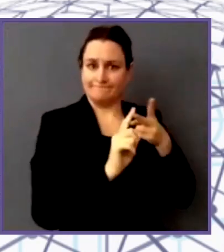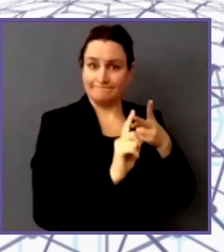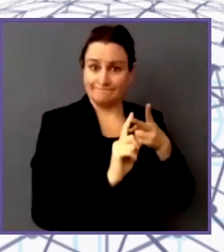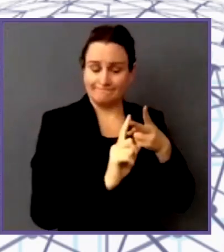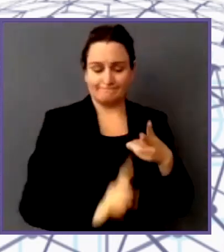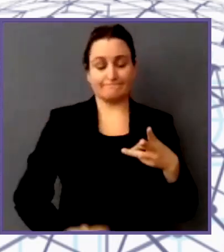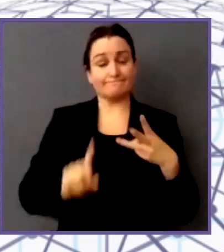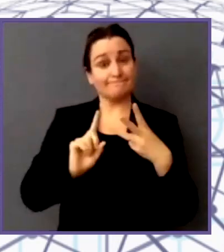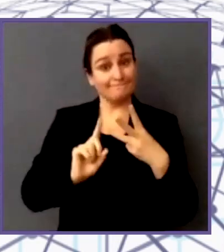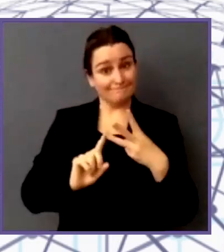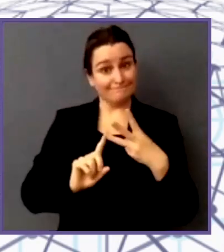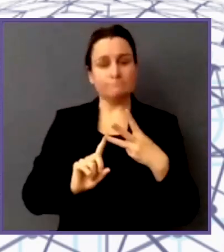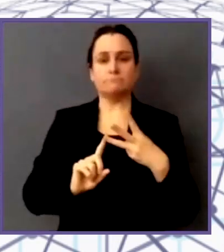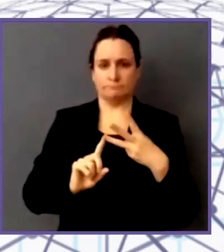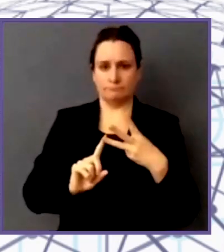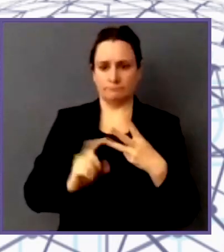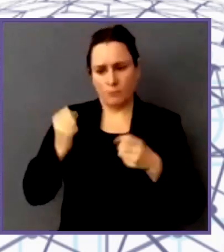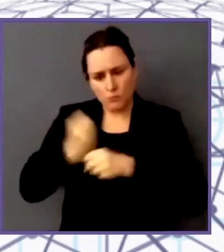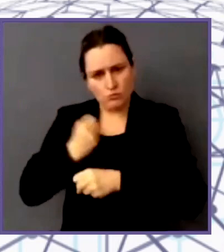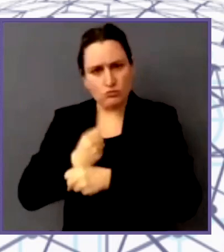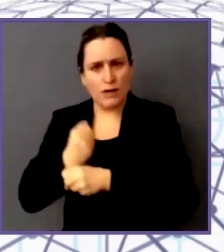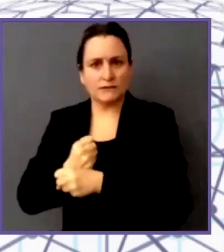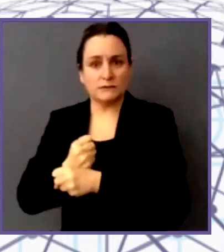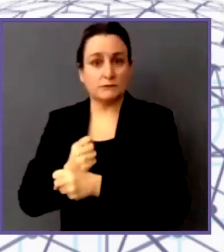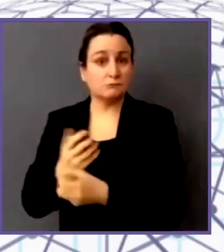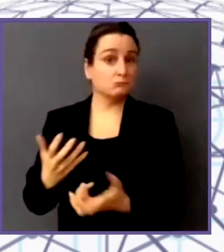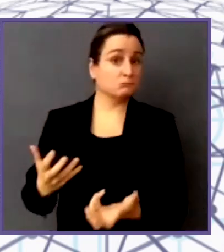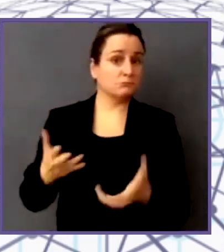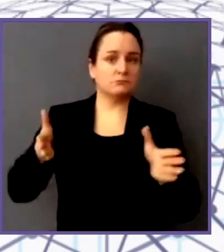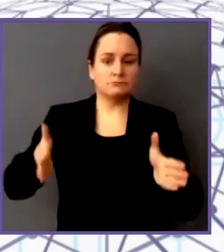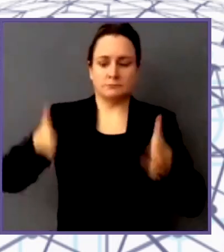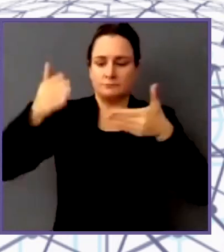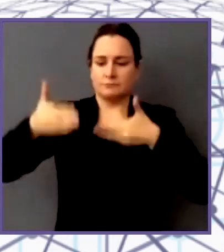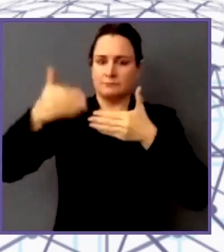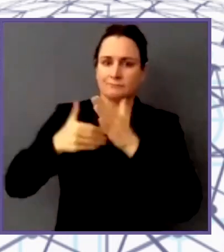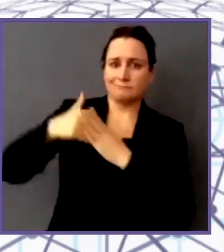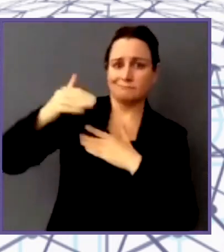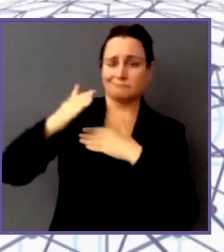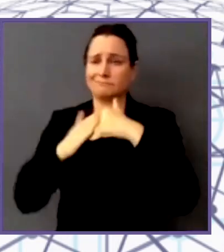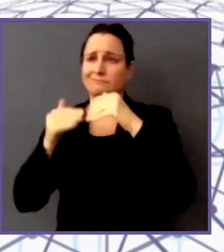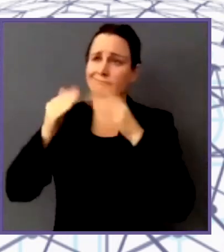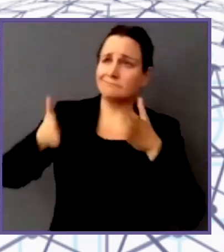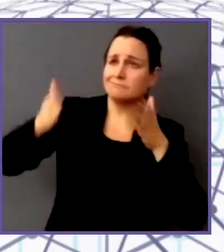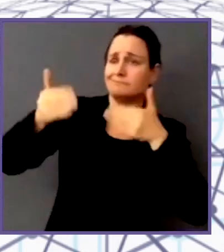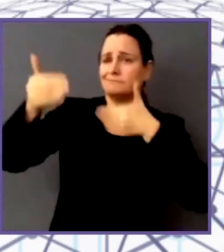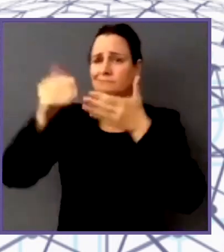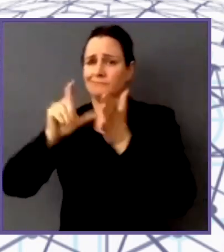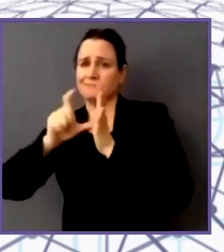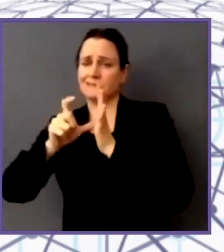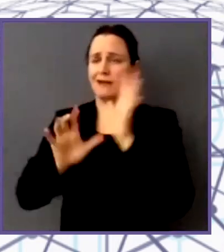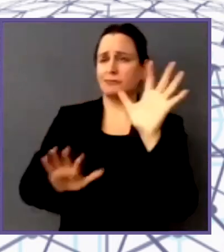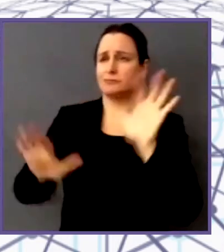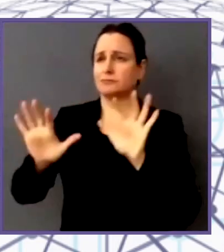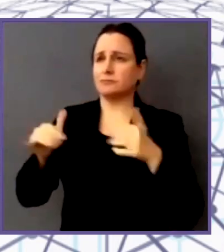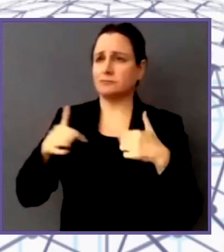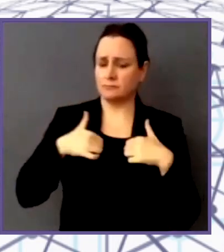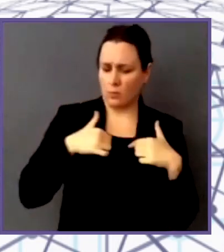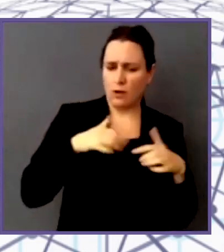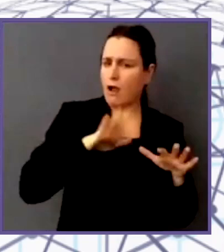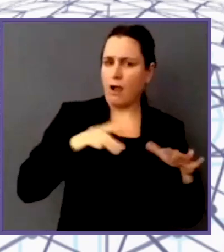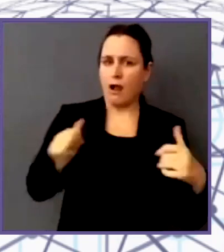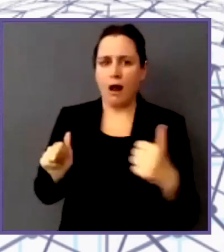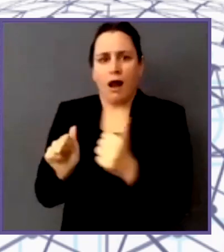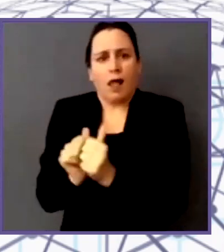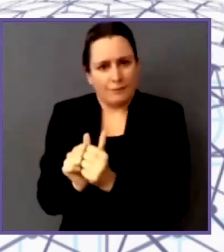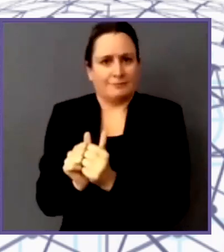we have practice, which is the built environment professionals who are designing our infrastructure and our cities. Our aim was to embed